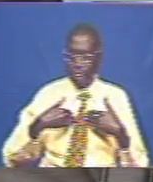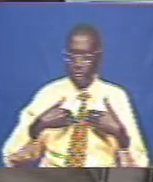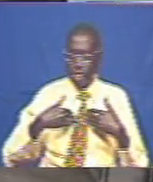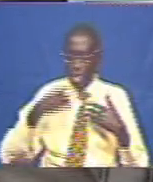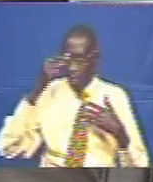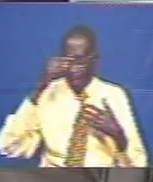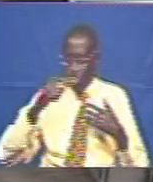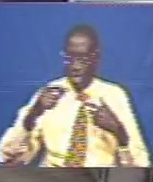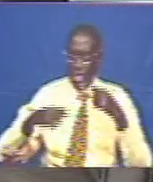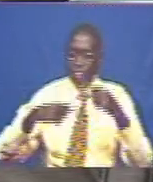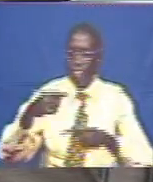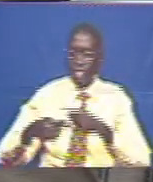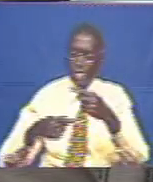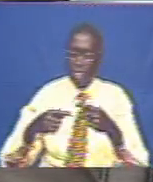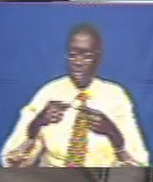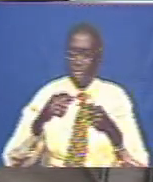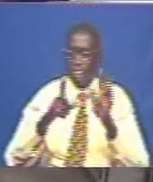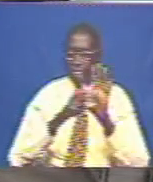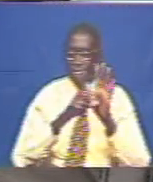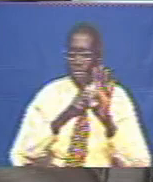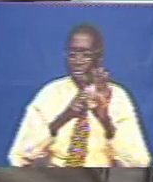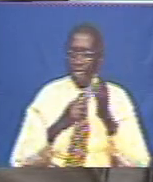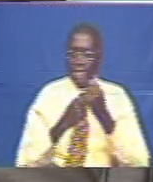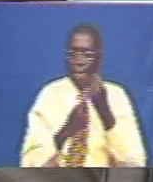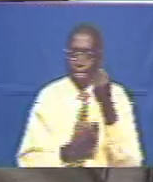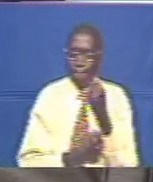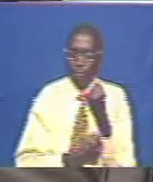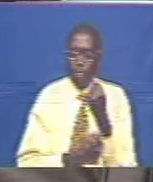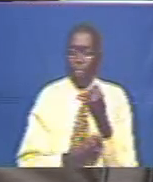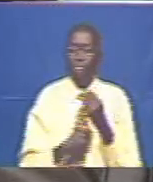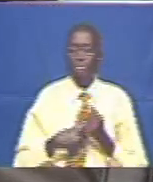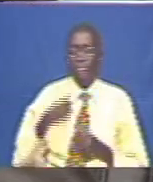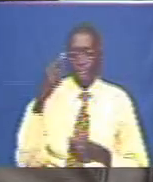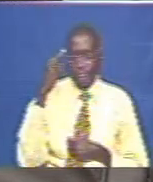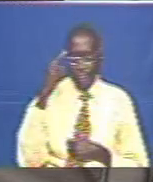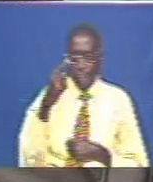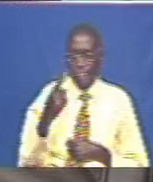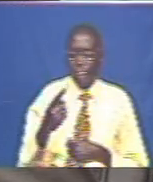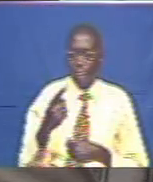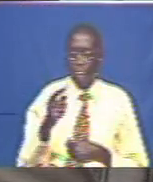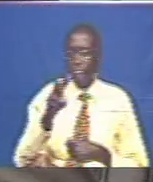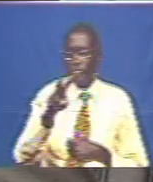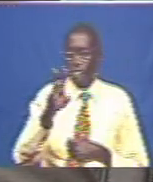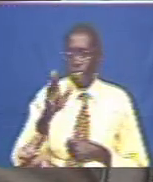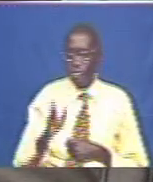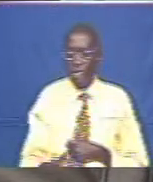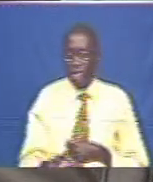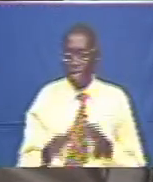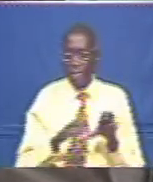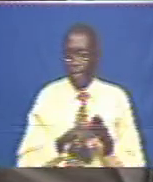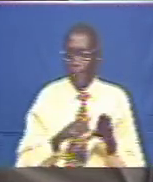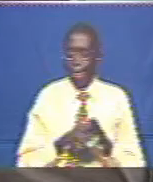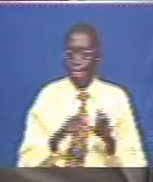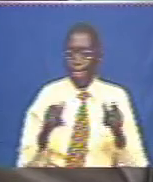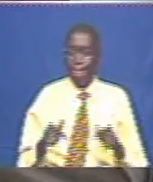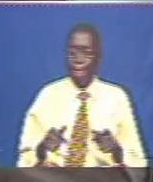yeah, and a legal framework that can be able to support it. And I think I could tell our viewers and our members today that